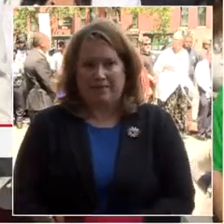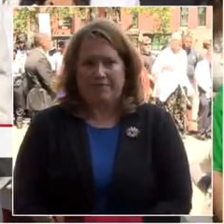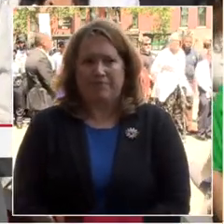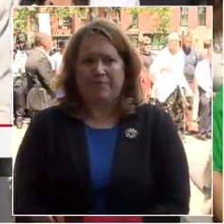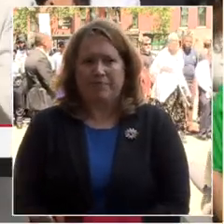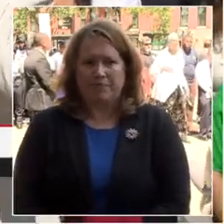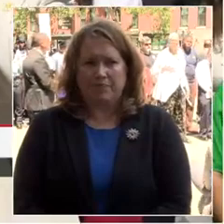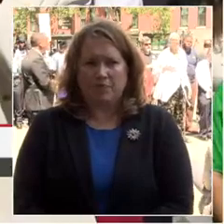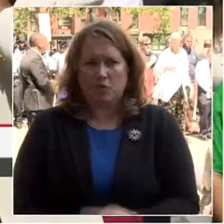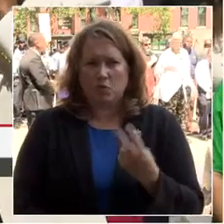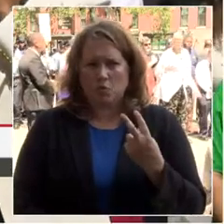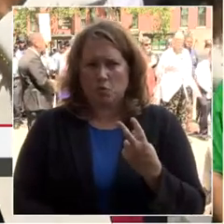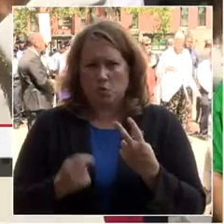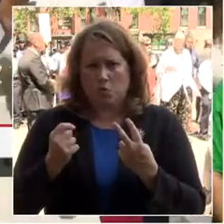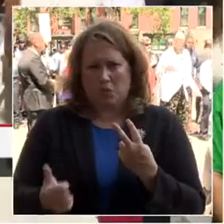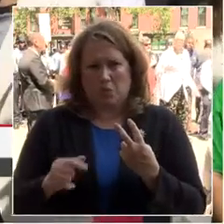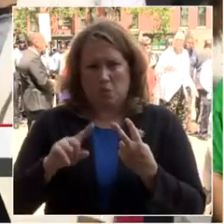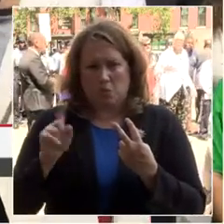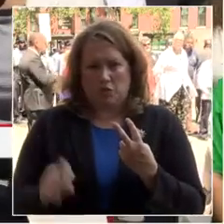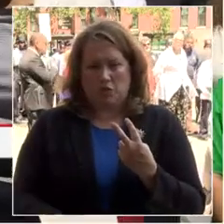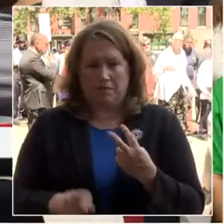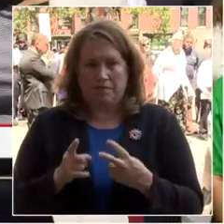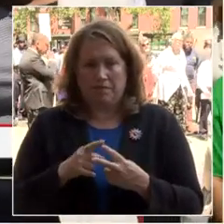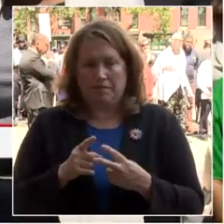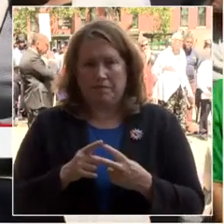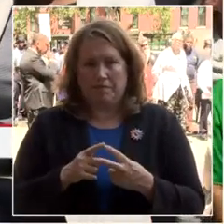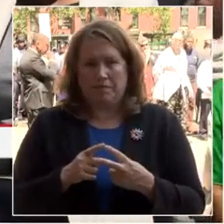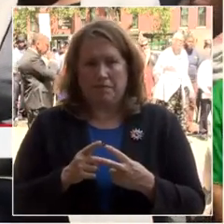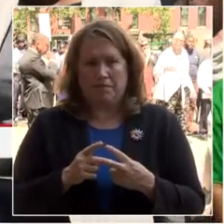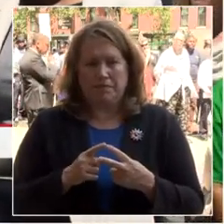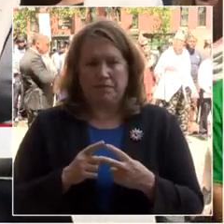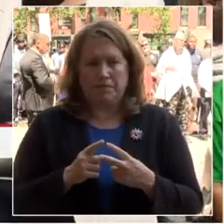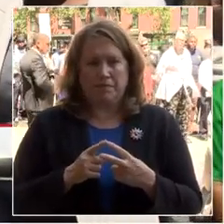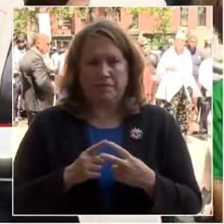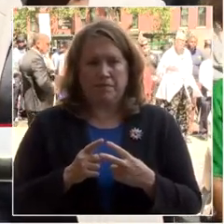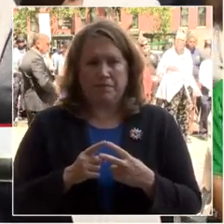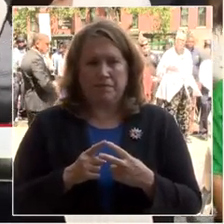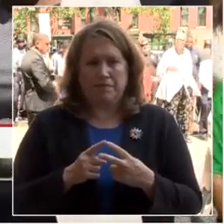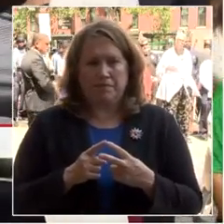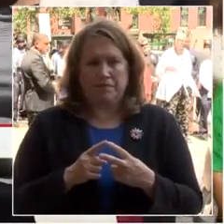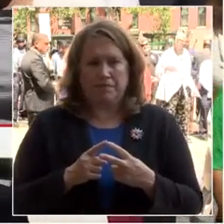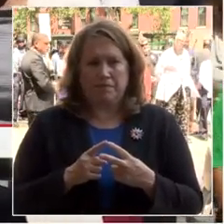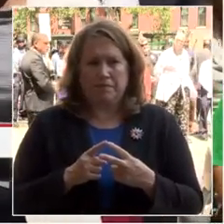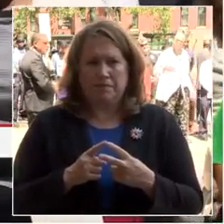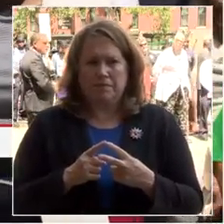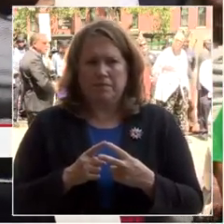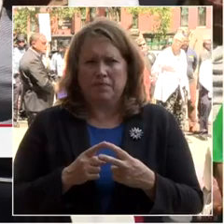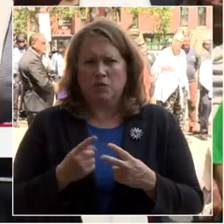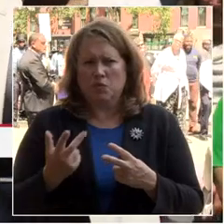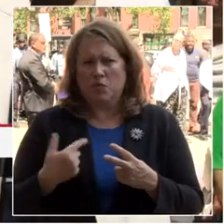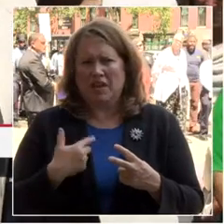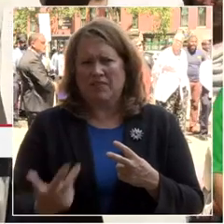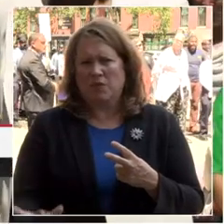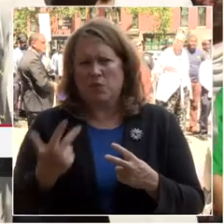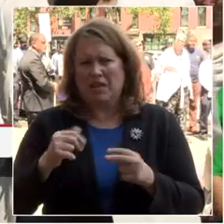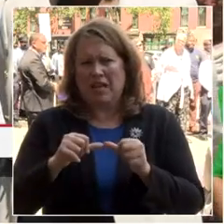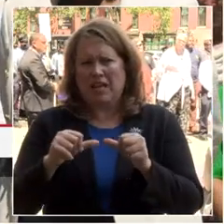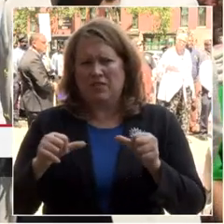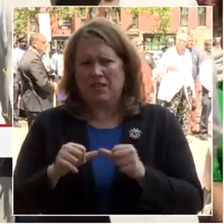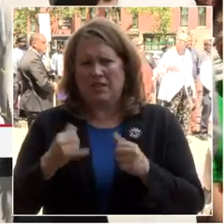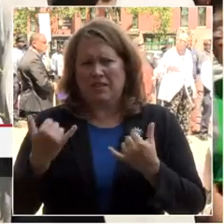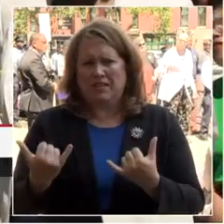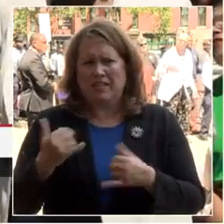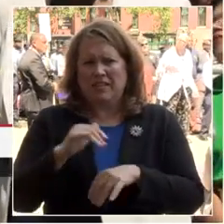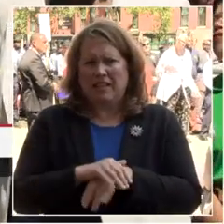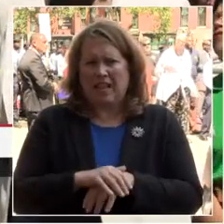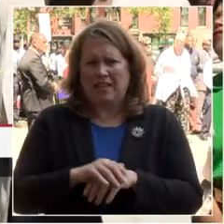Two quick questions. Sure. Number one. You have these three areas under this nightlife pilot, Connecticut